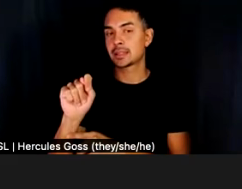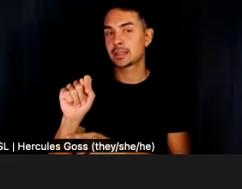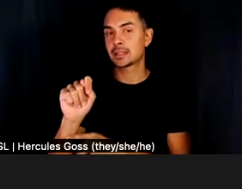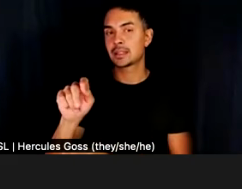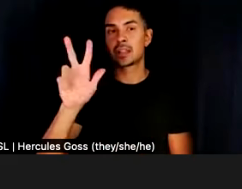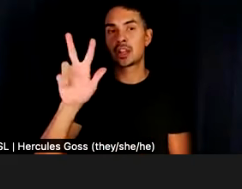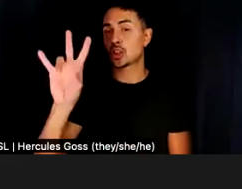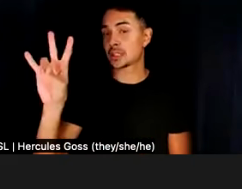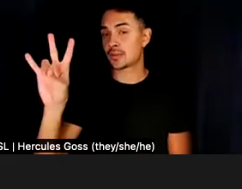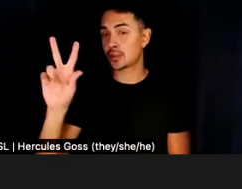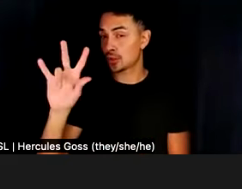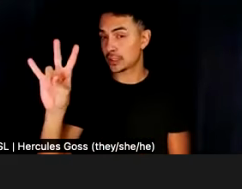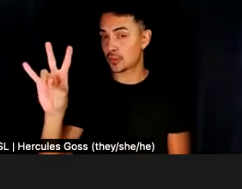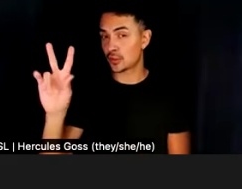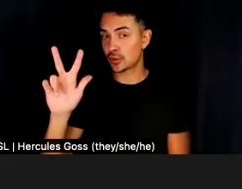37 after roughly.